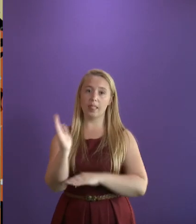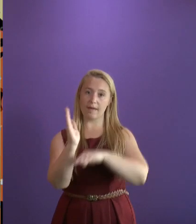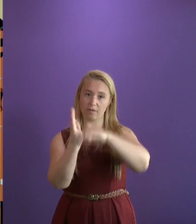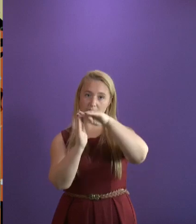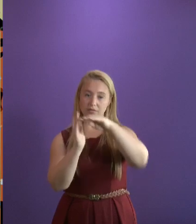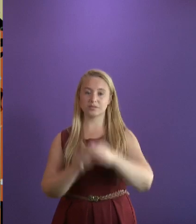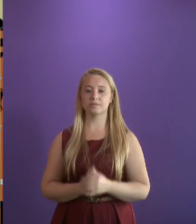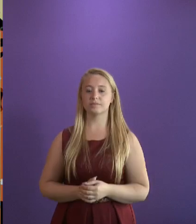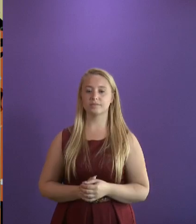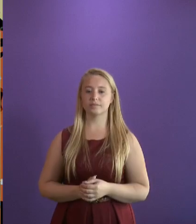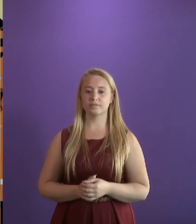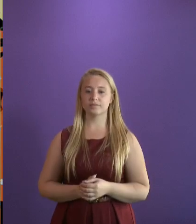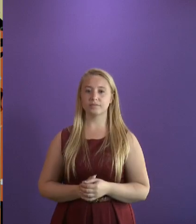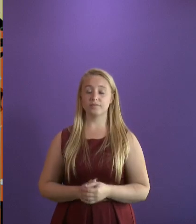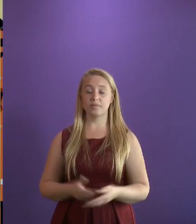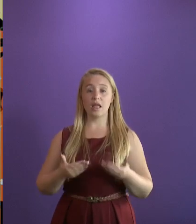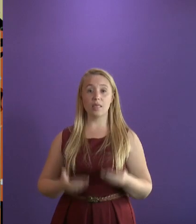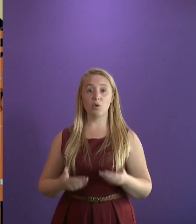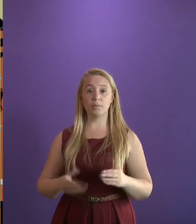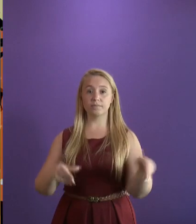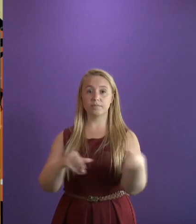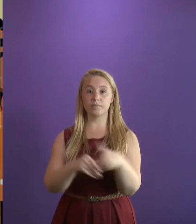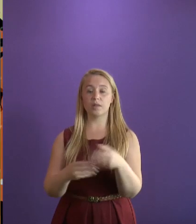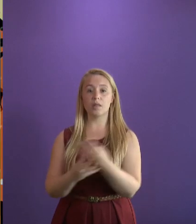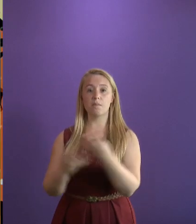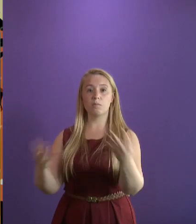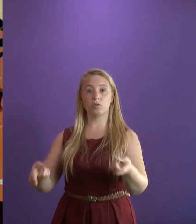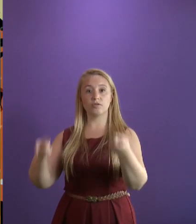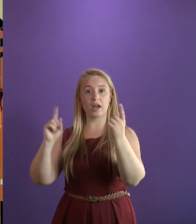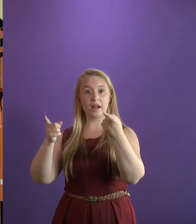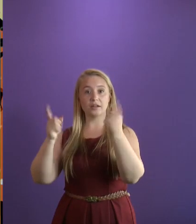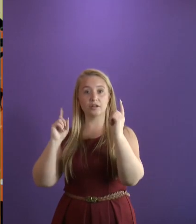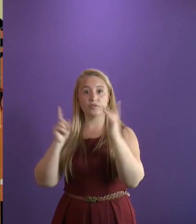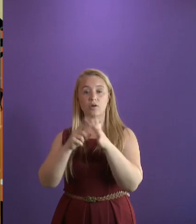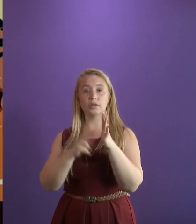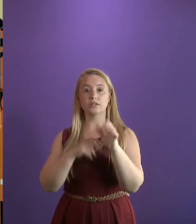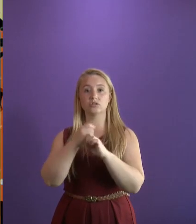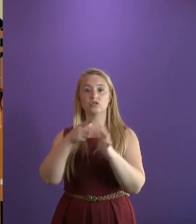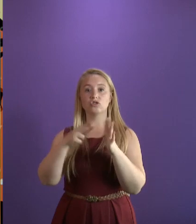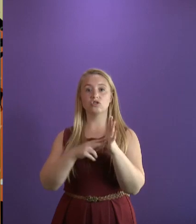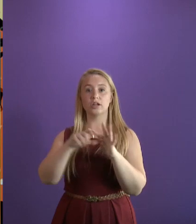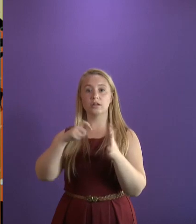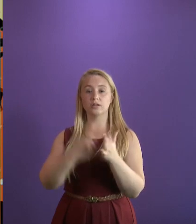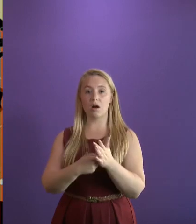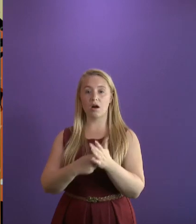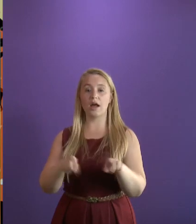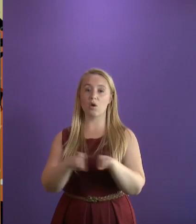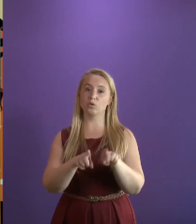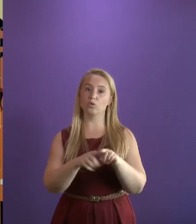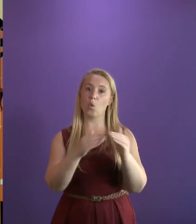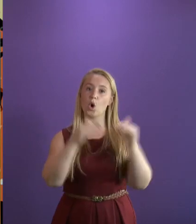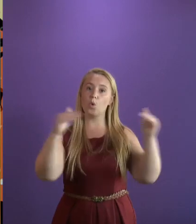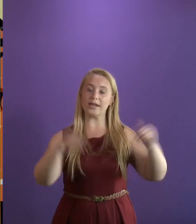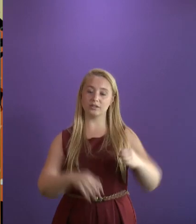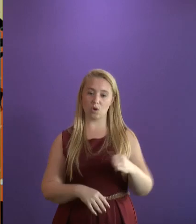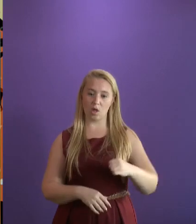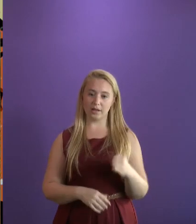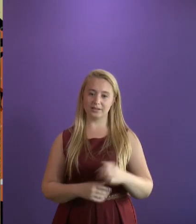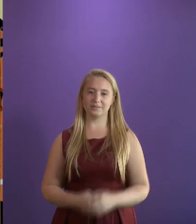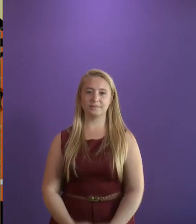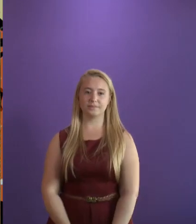country. Talat is currently a member of the Board of Directors for Engender and the Director of Equate Scotland. Talat,